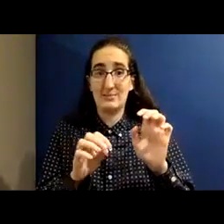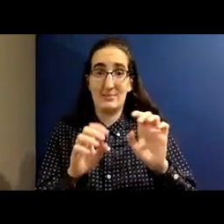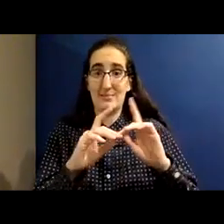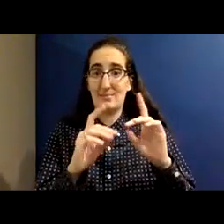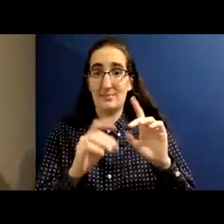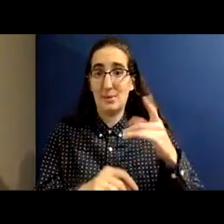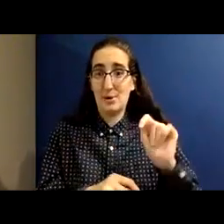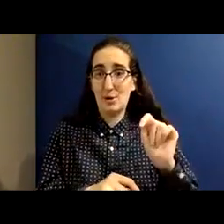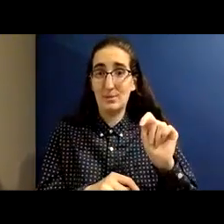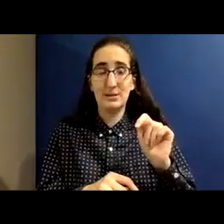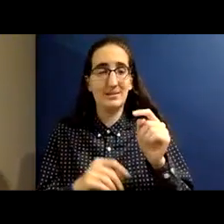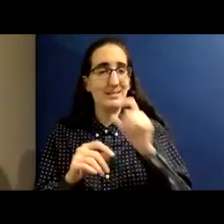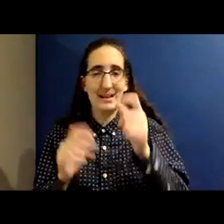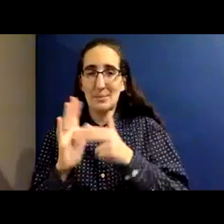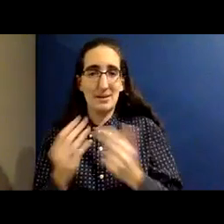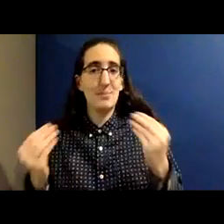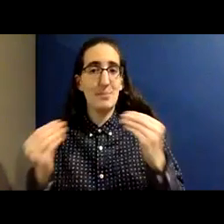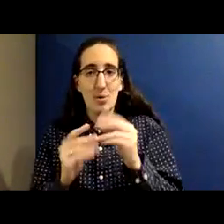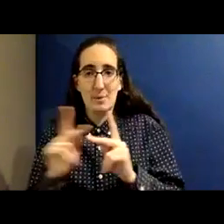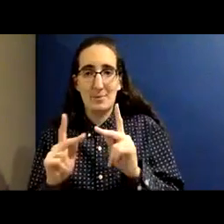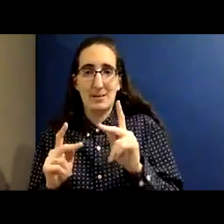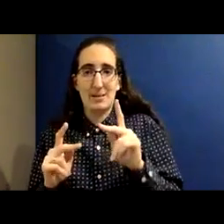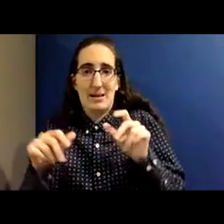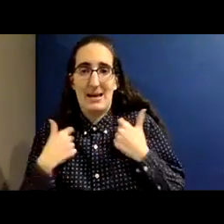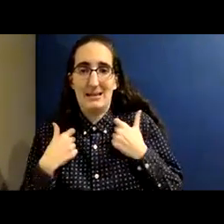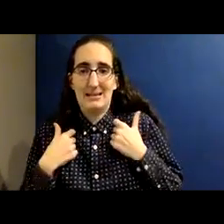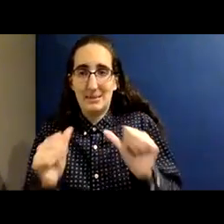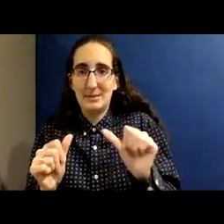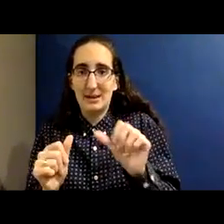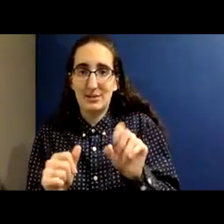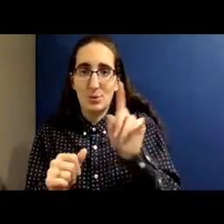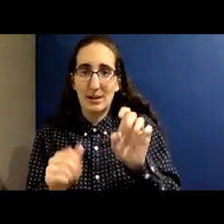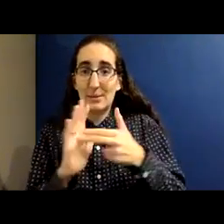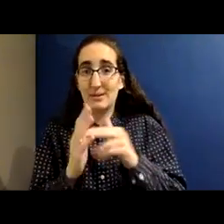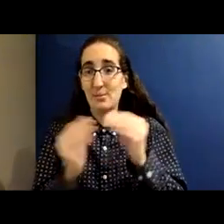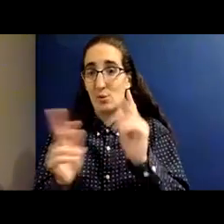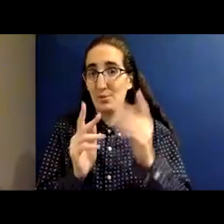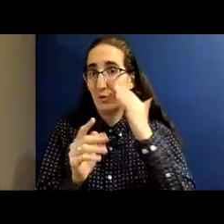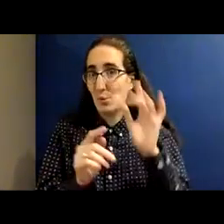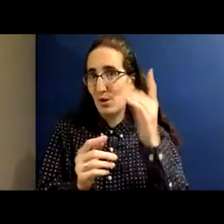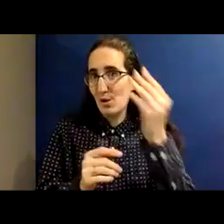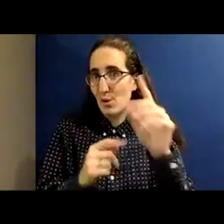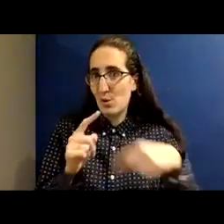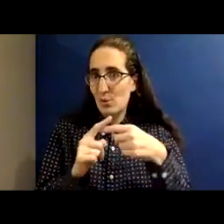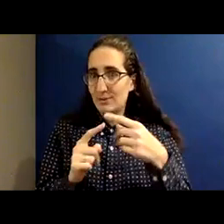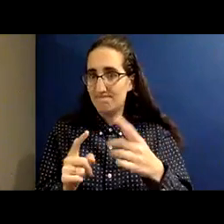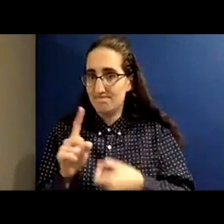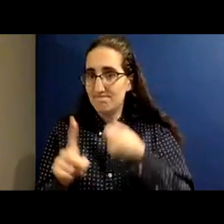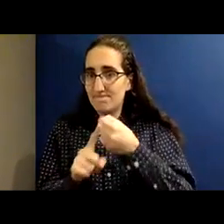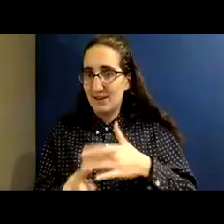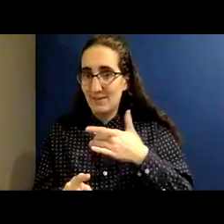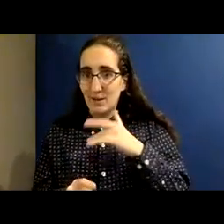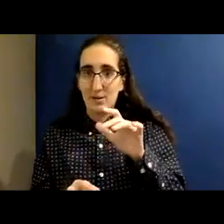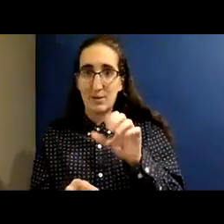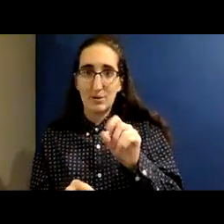doesn't mean more people are attempting suicide. It could mean that more people know where to go when they feel suicidal or have attempted